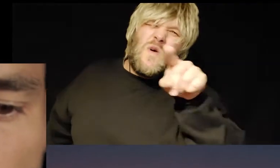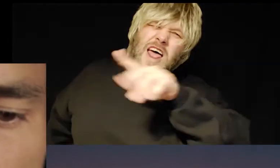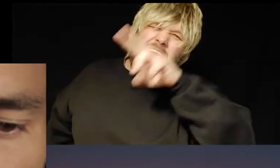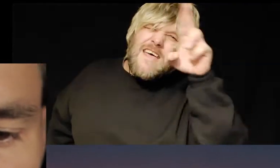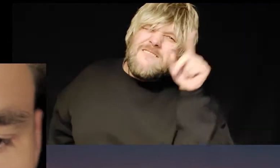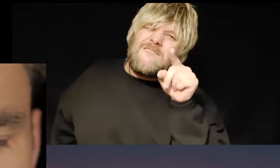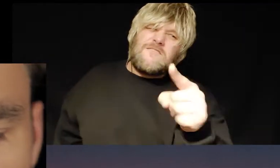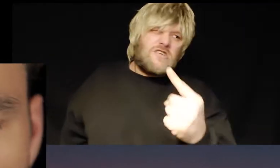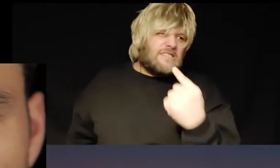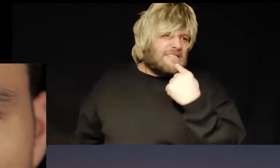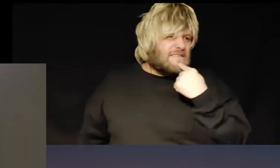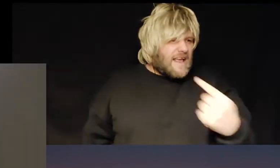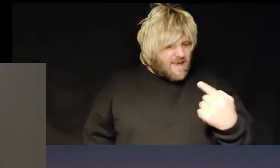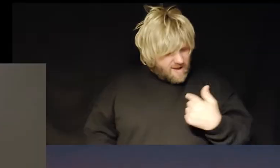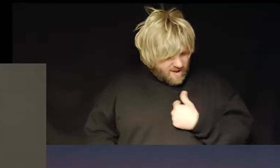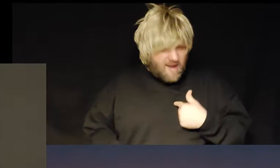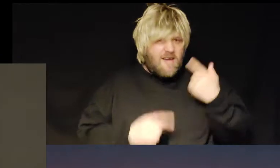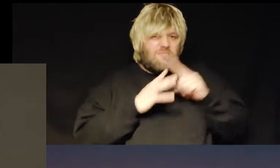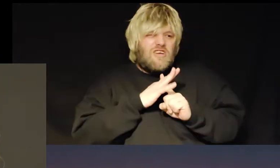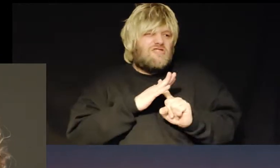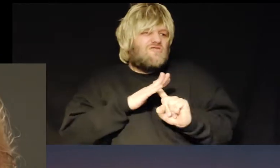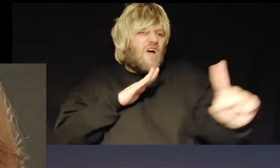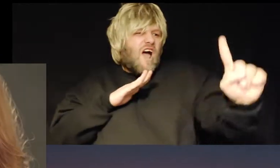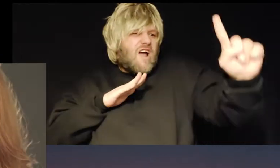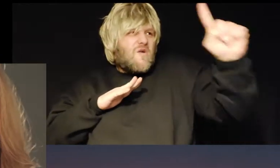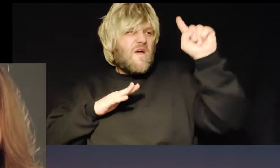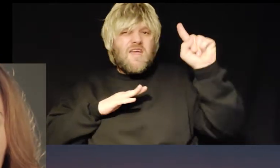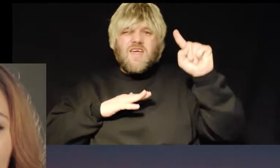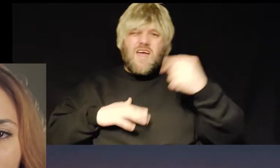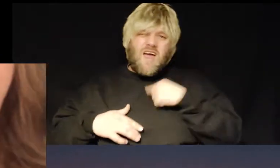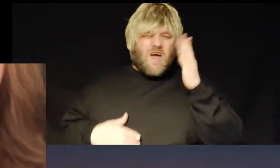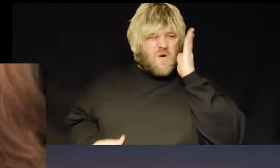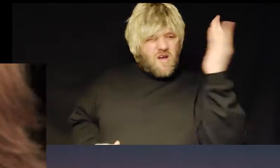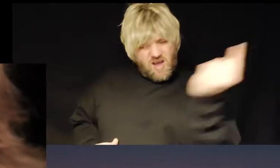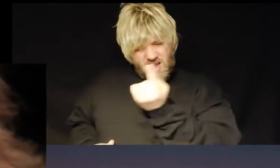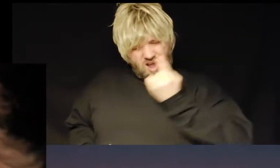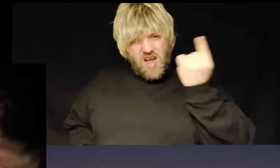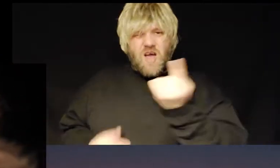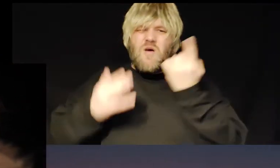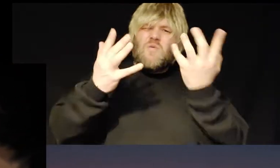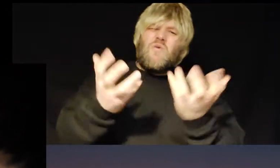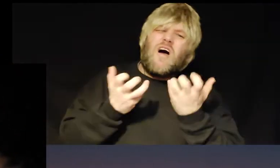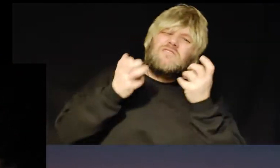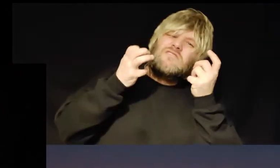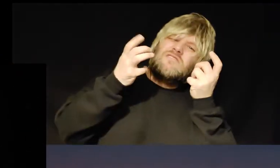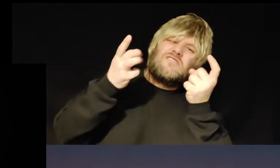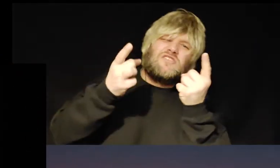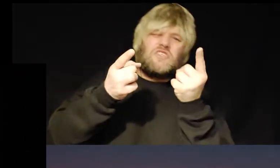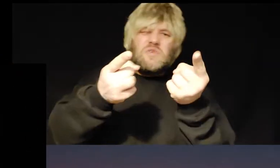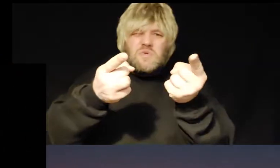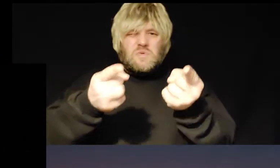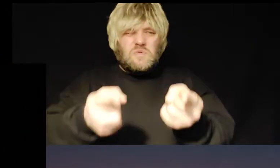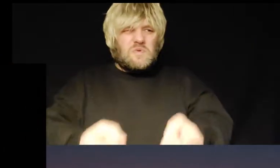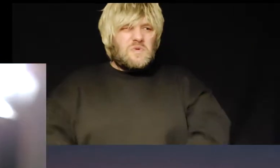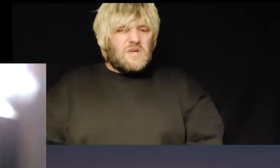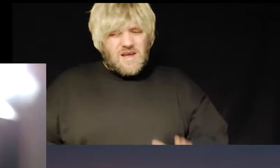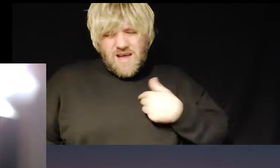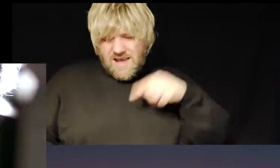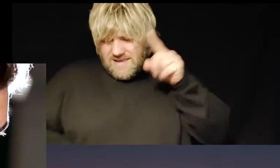Don't you ever say, I just walked away, I will always want you